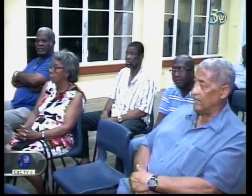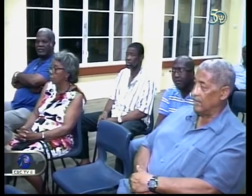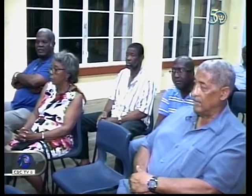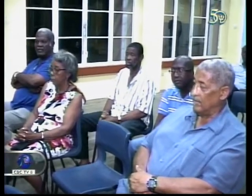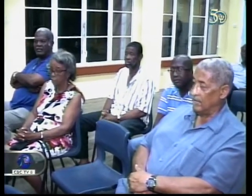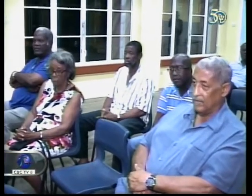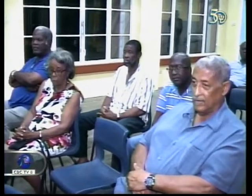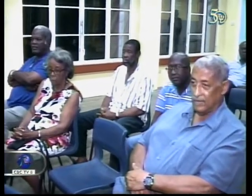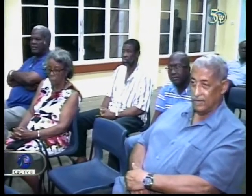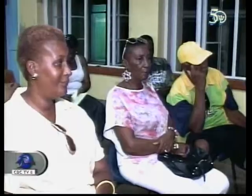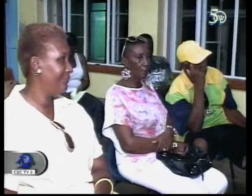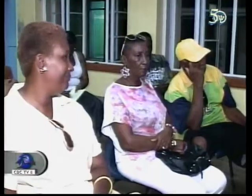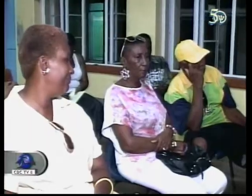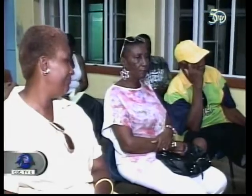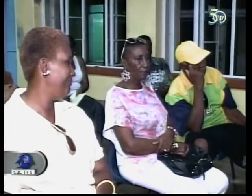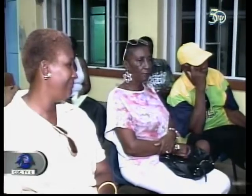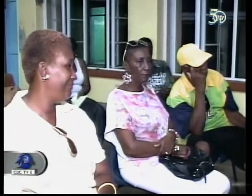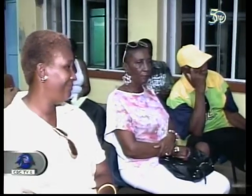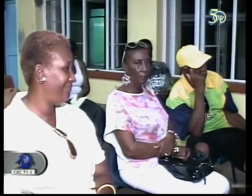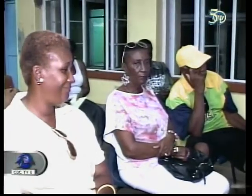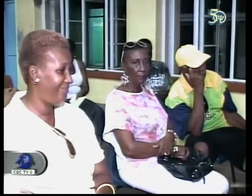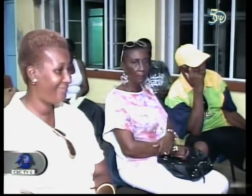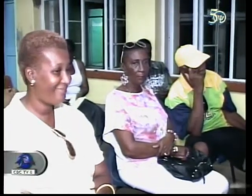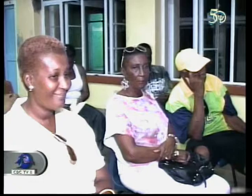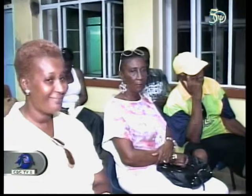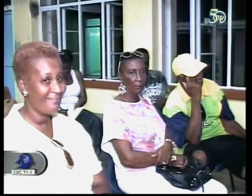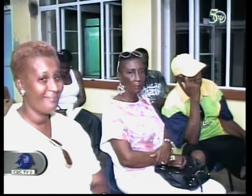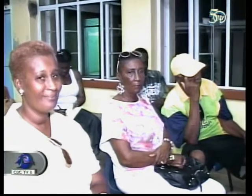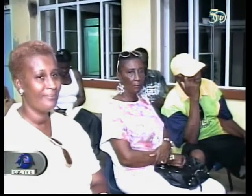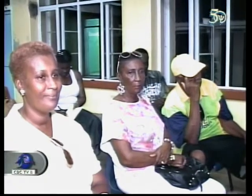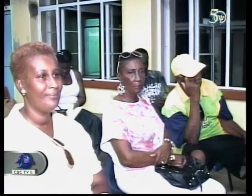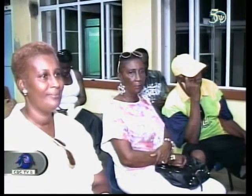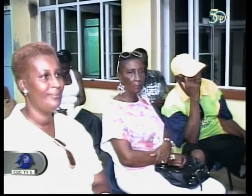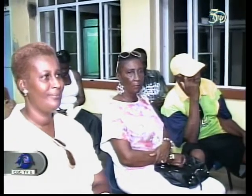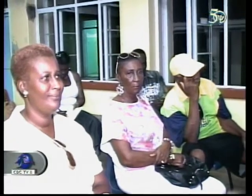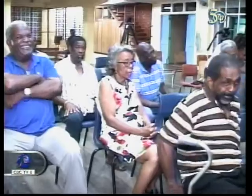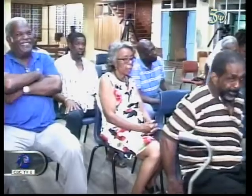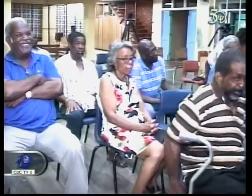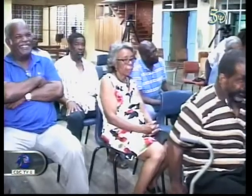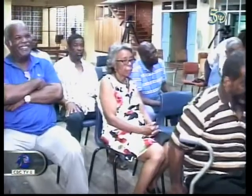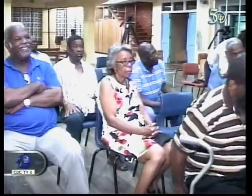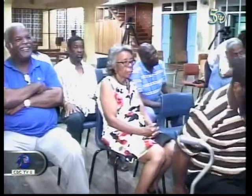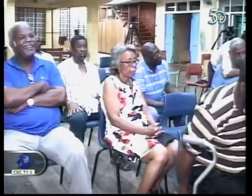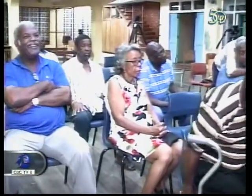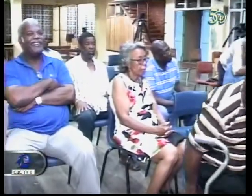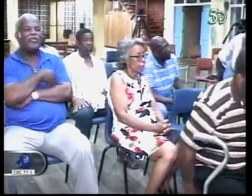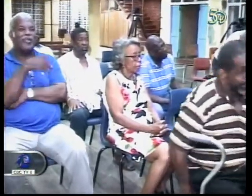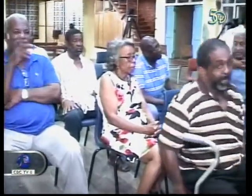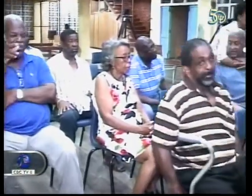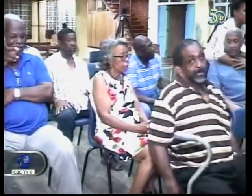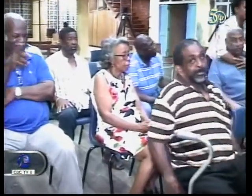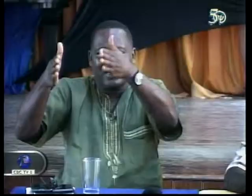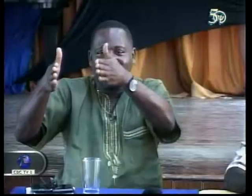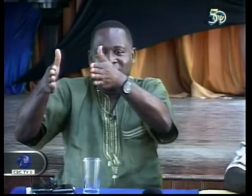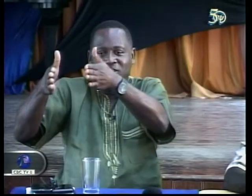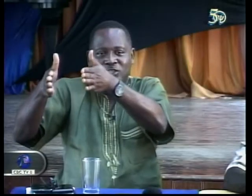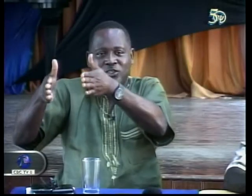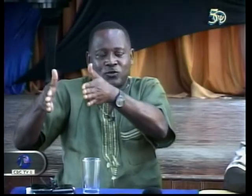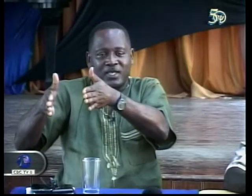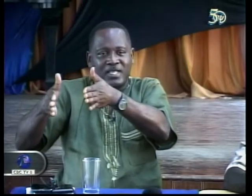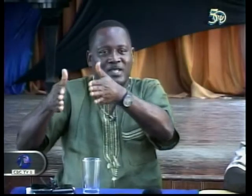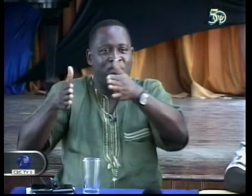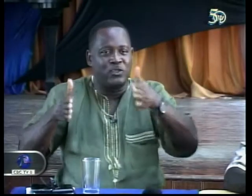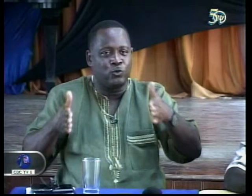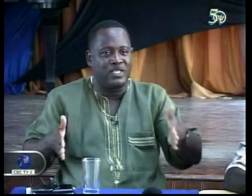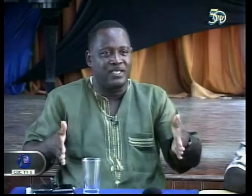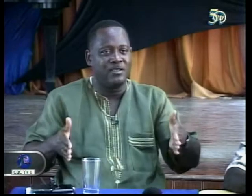teachers and is calling on the BSTU and BUT to put forward solutions. Have the Barbados Secondary Teachers